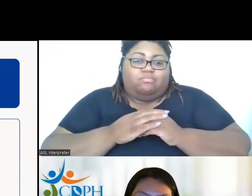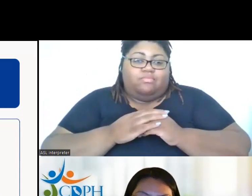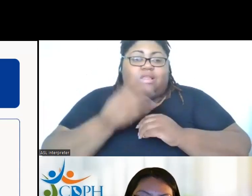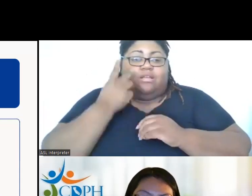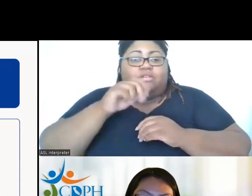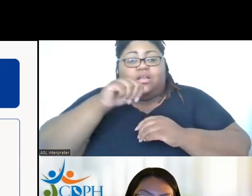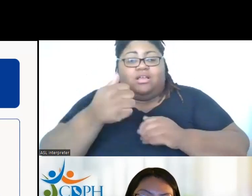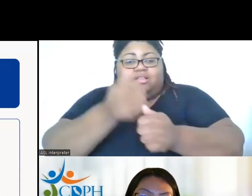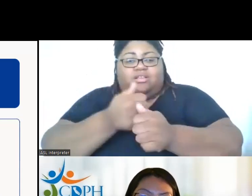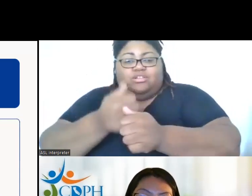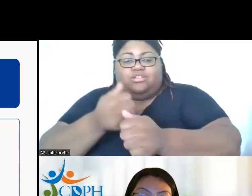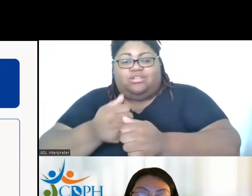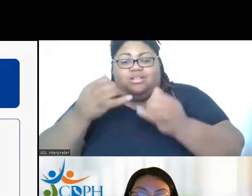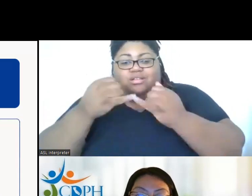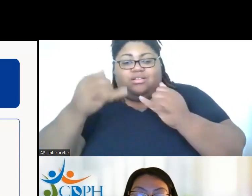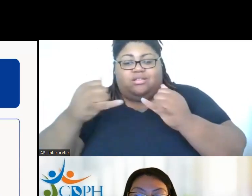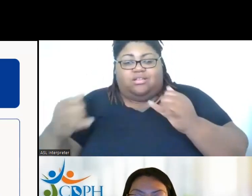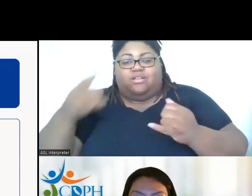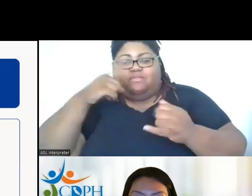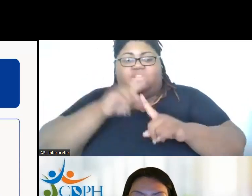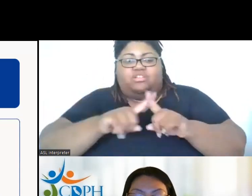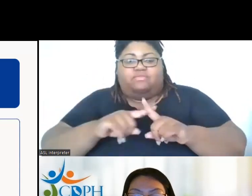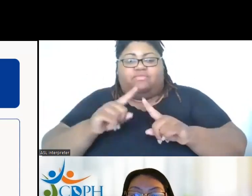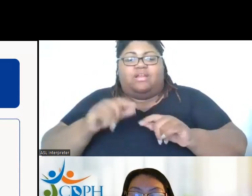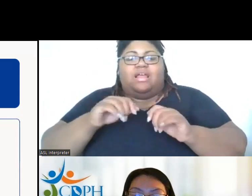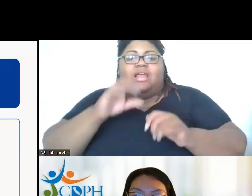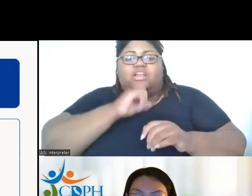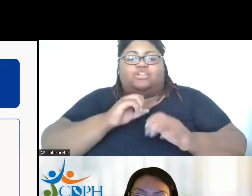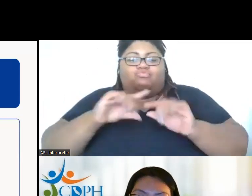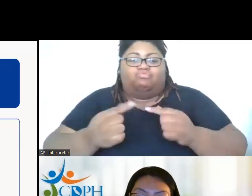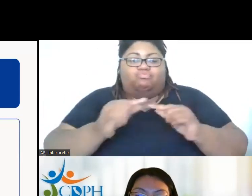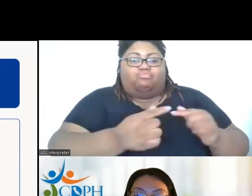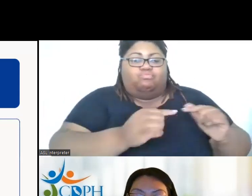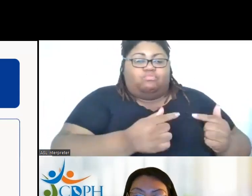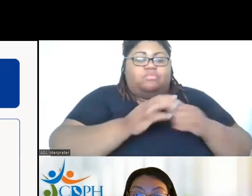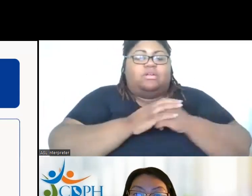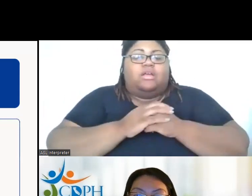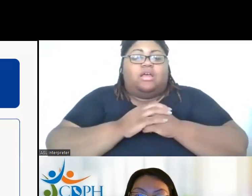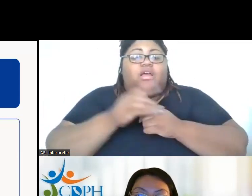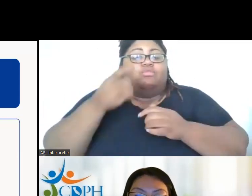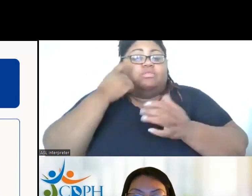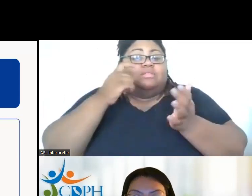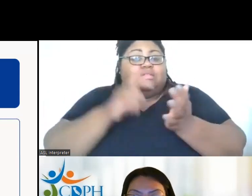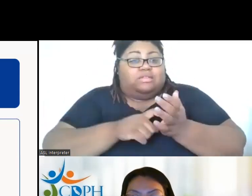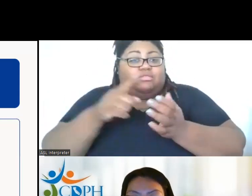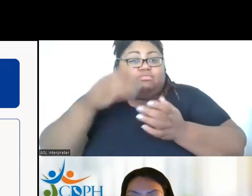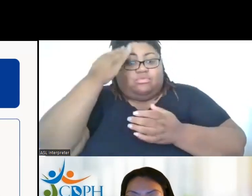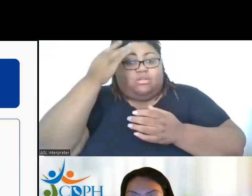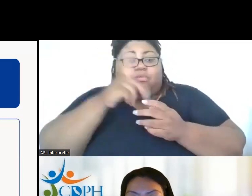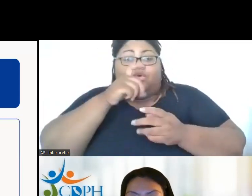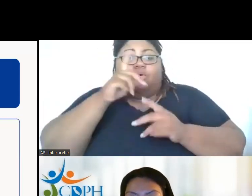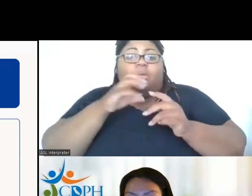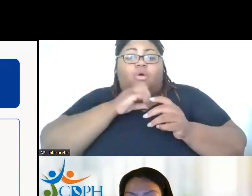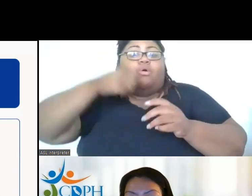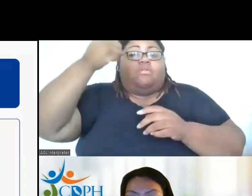lower age group. And this is the rates for hospitalization. So as you might predict, those who are older still face higher rates